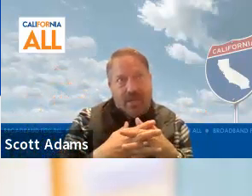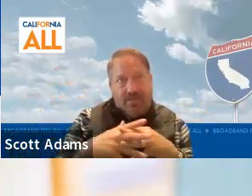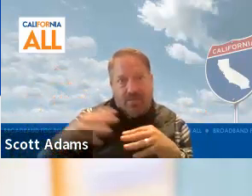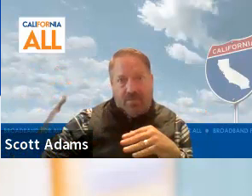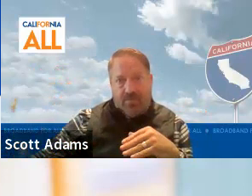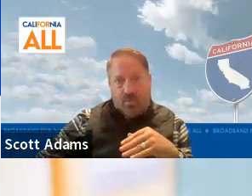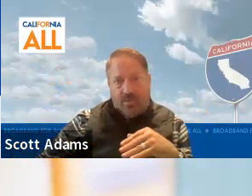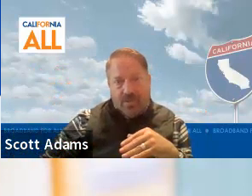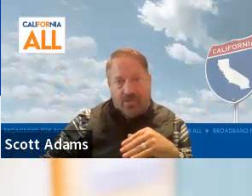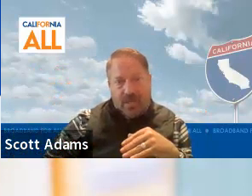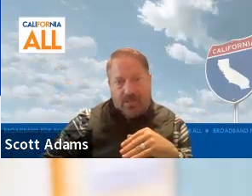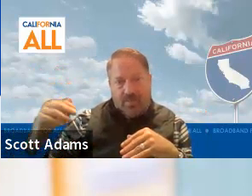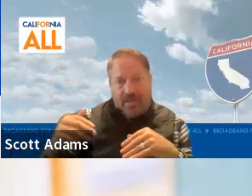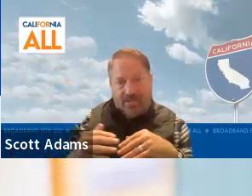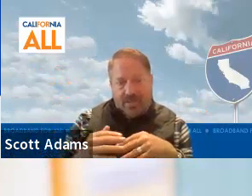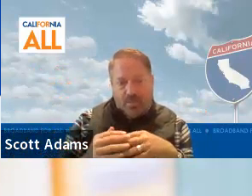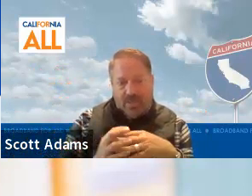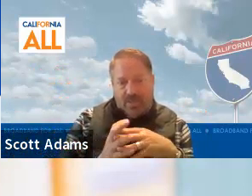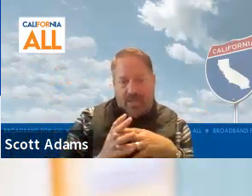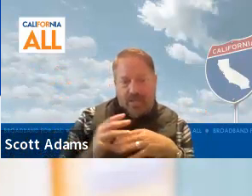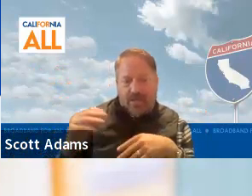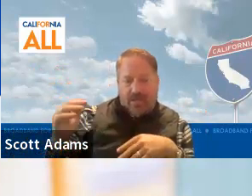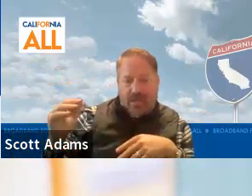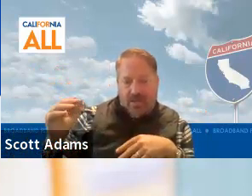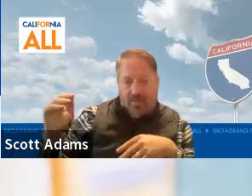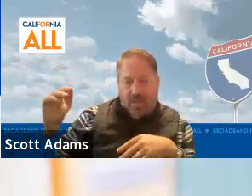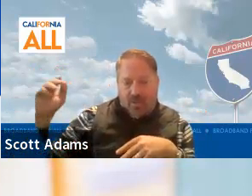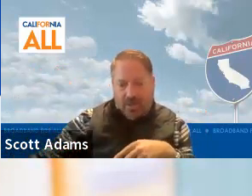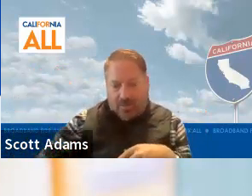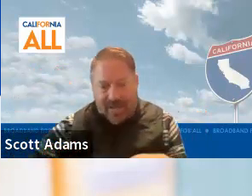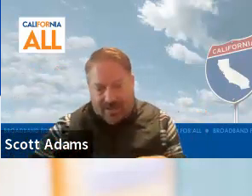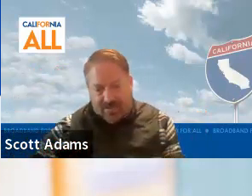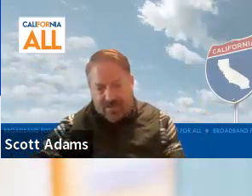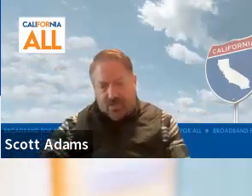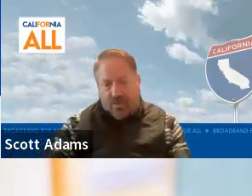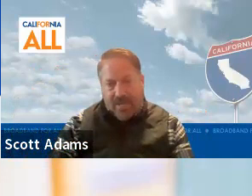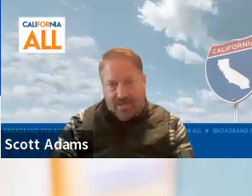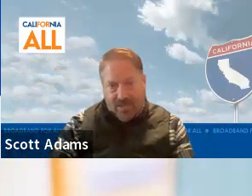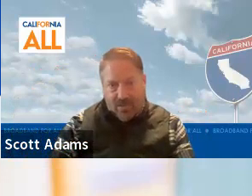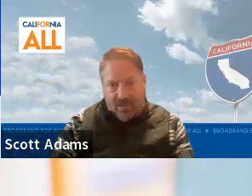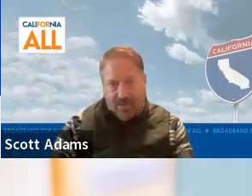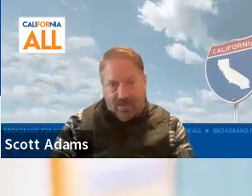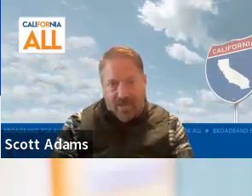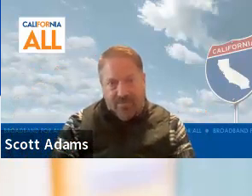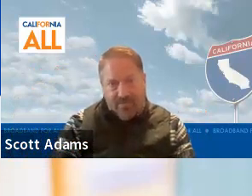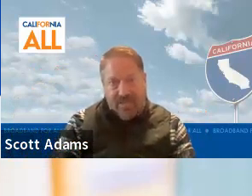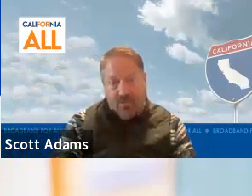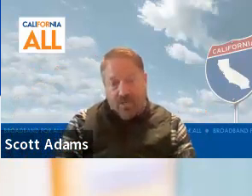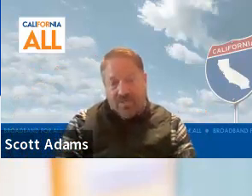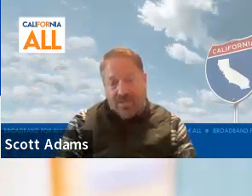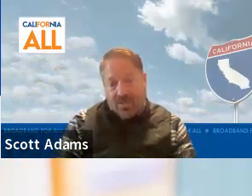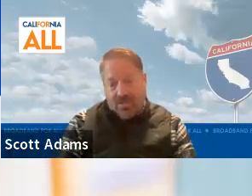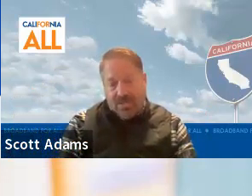that even before the digital equity plan is complete and we're able to access digital capacity grants is